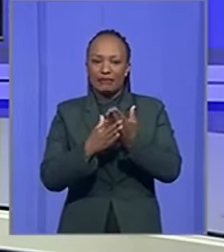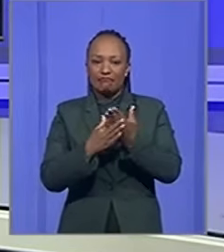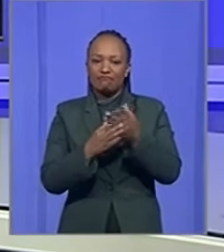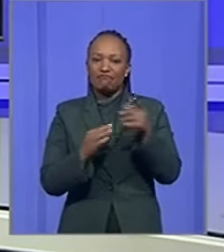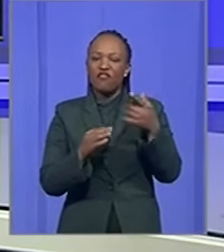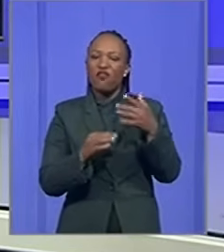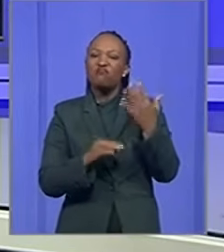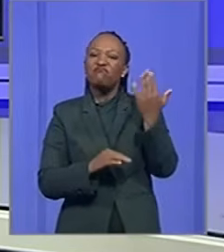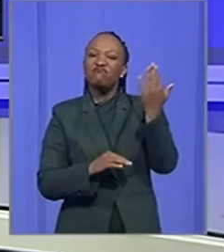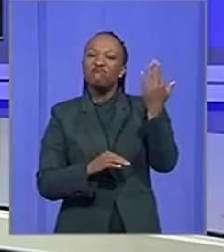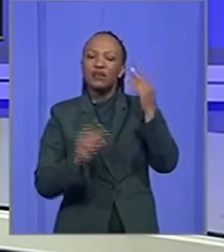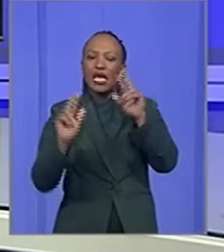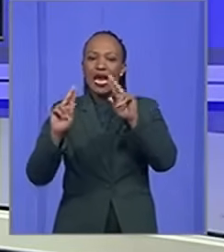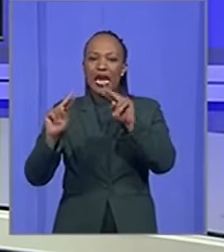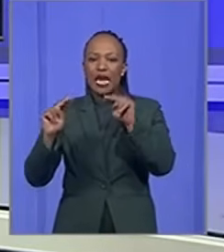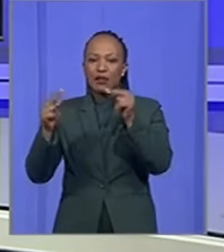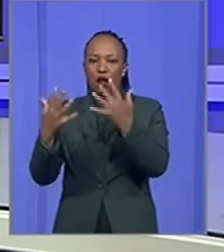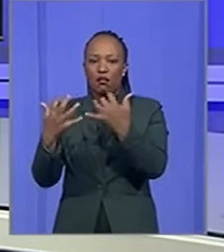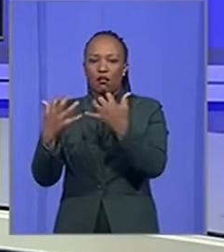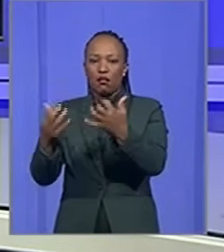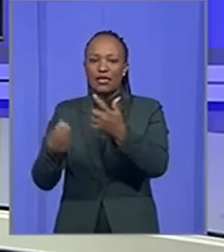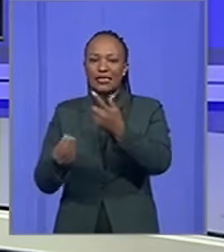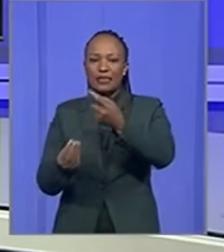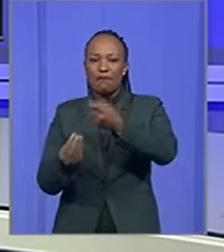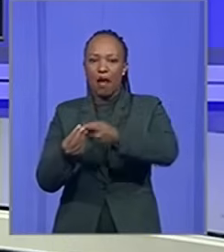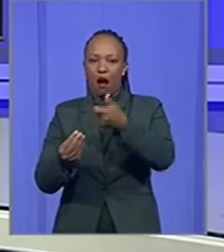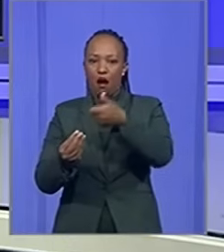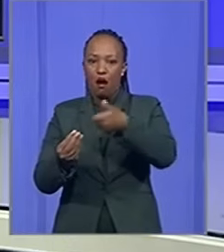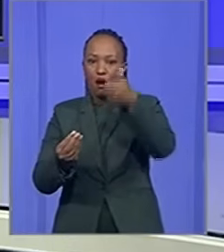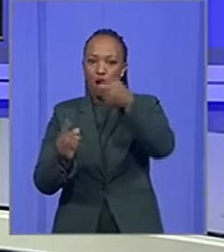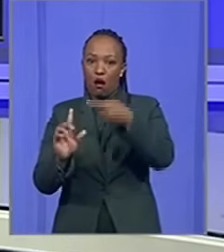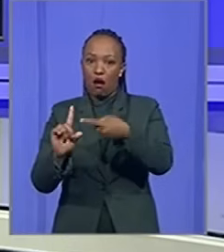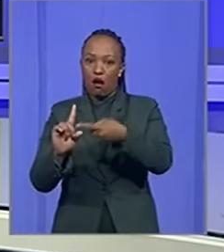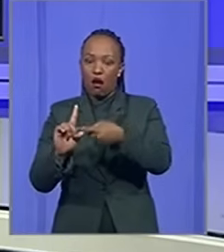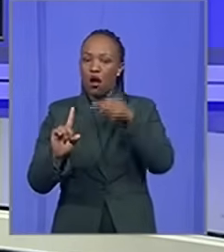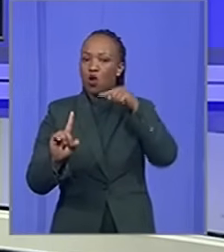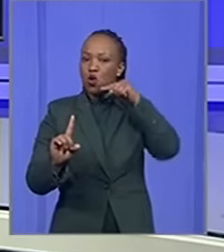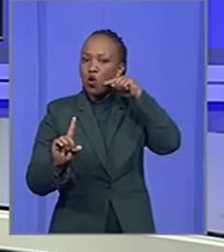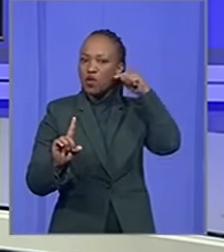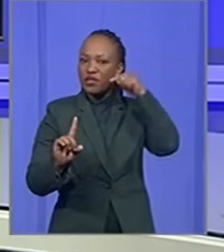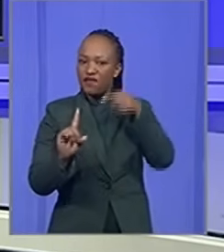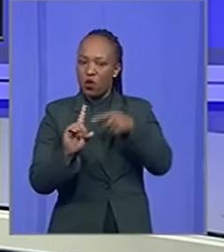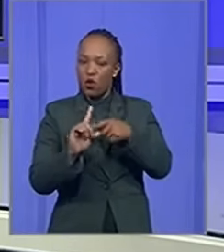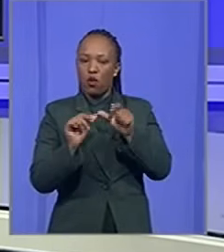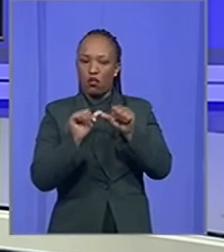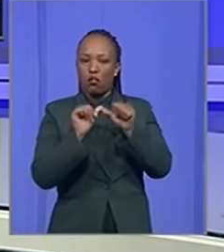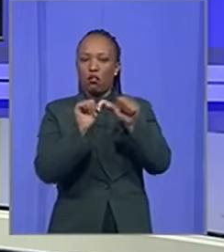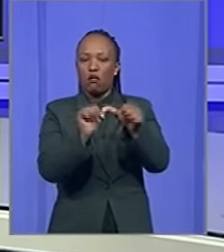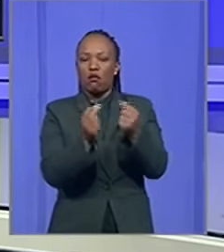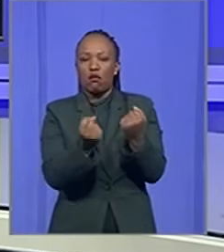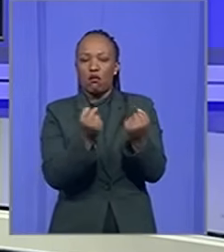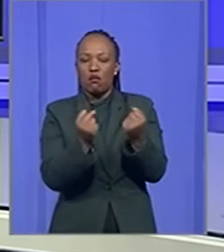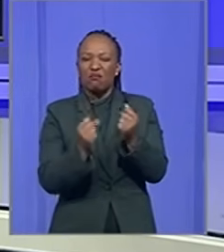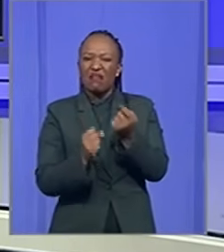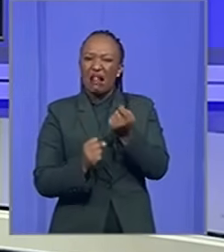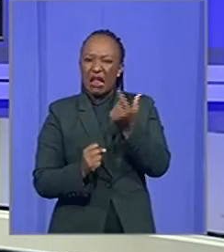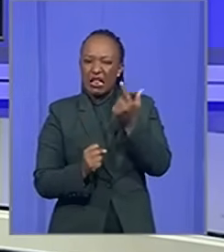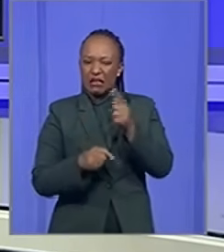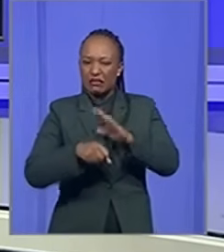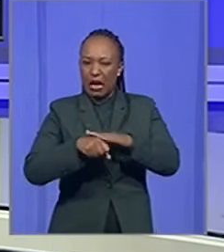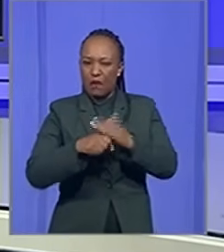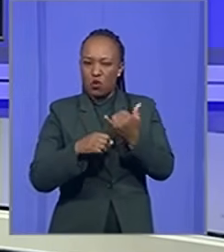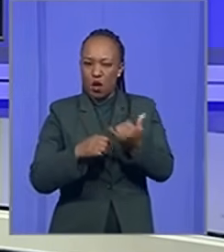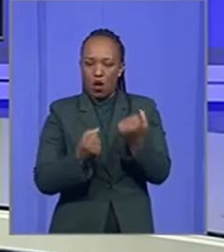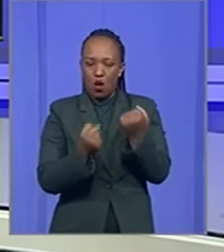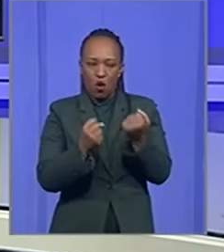mehleng wa dipuisano parlamenteng Nosiviwe Maphisa Nqakula e tla tswela pele haufinyana. Maphisa Nqakula o hlahelletsa kgutshwane le khotleng la dinyewe